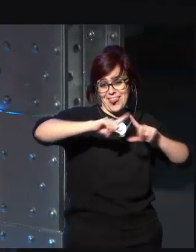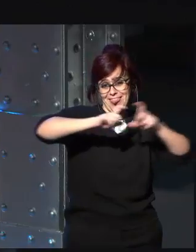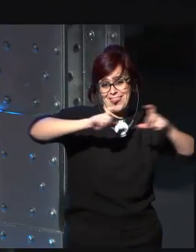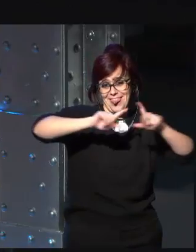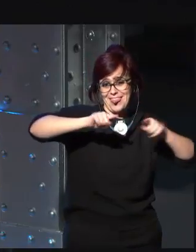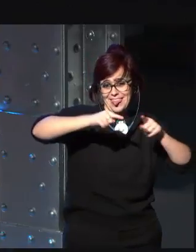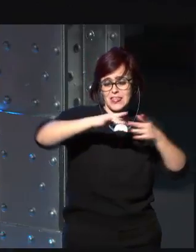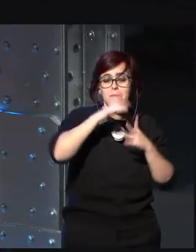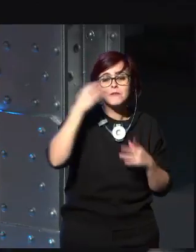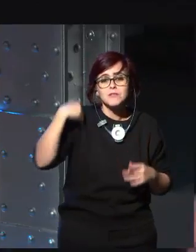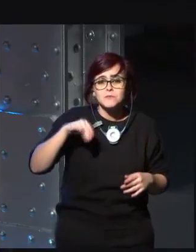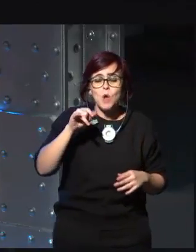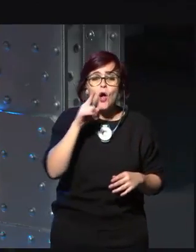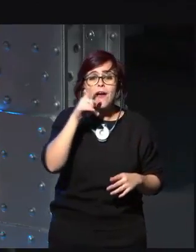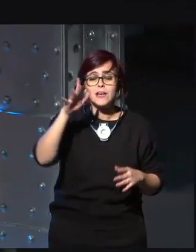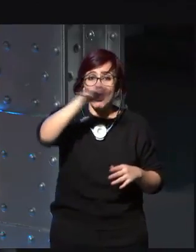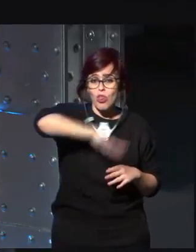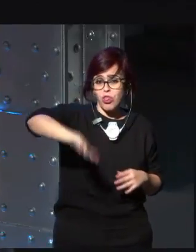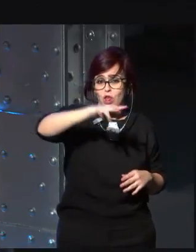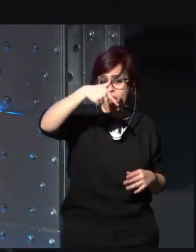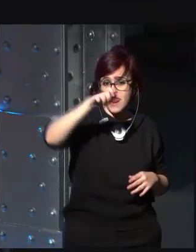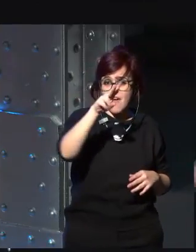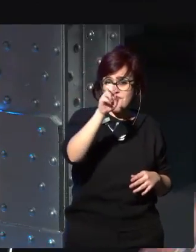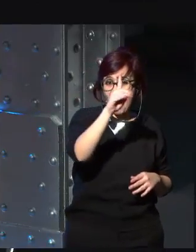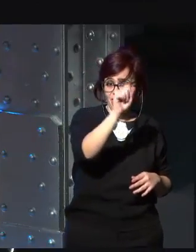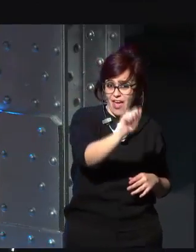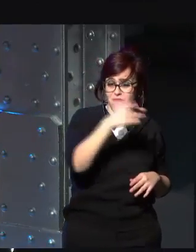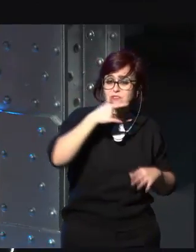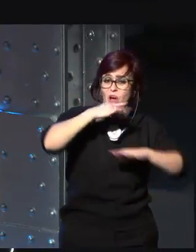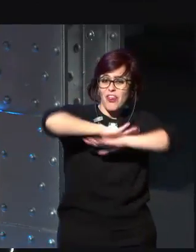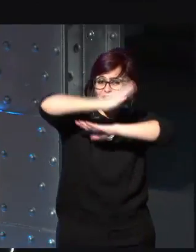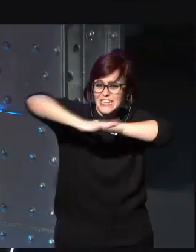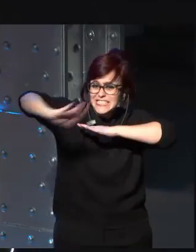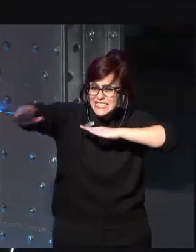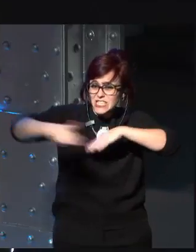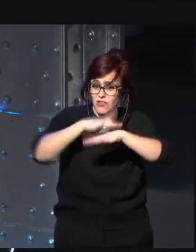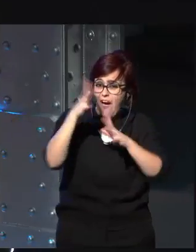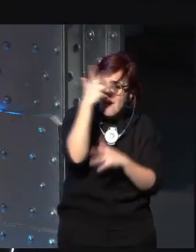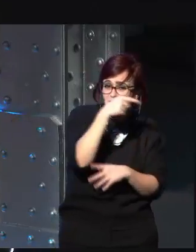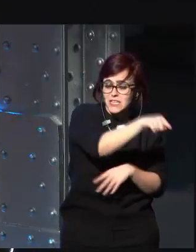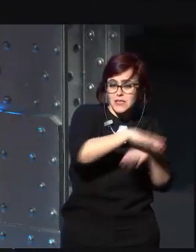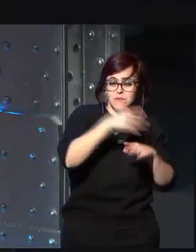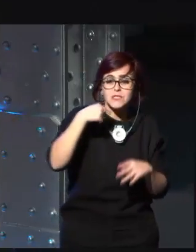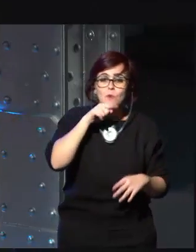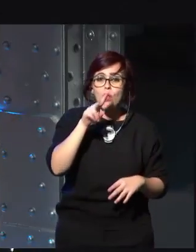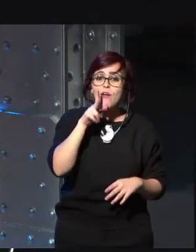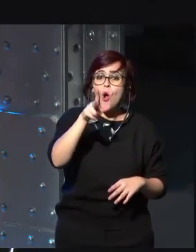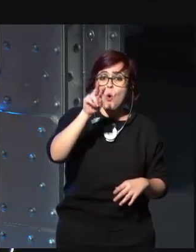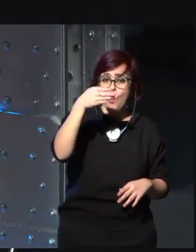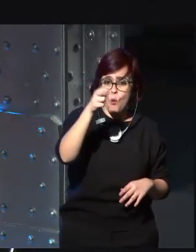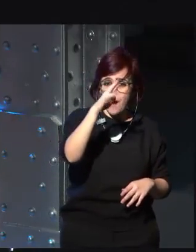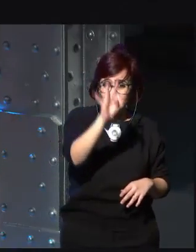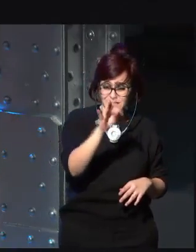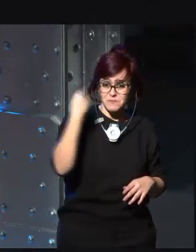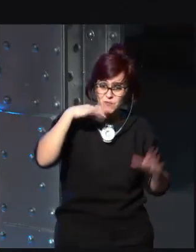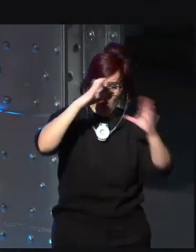States, recordings of L. Ron Hubbard speeches on these discs with pictograms to show on a plate. So in a post-apocalyptic